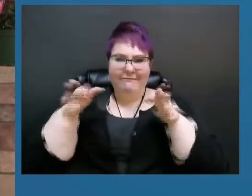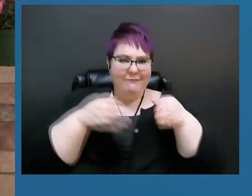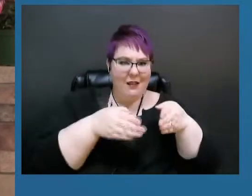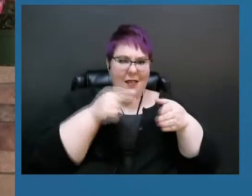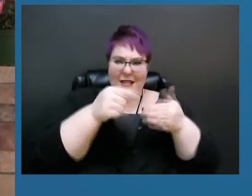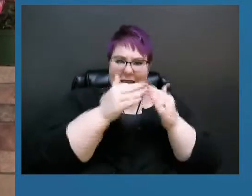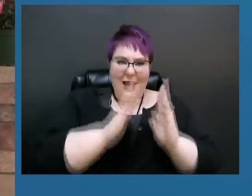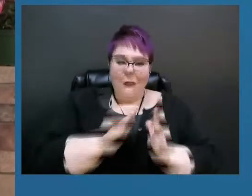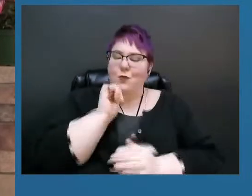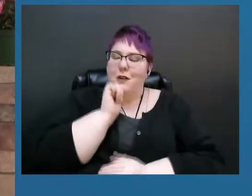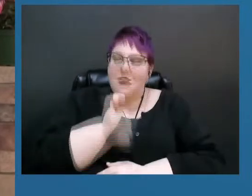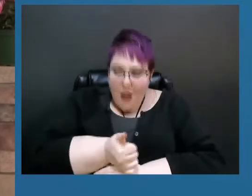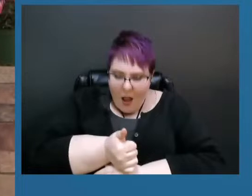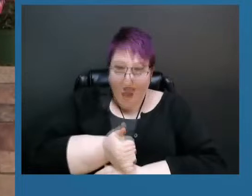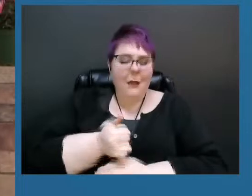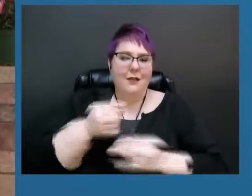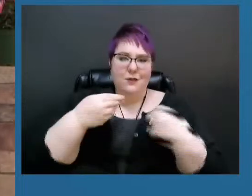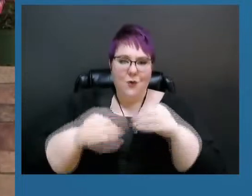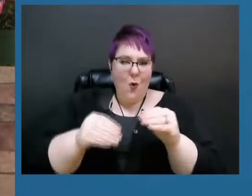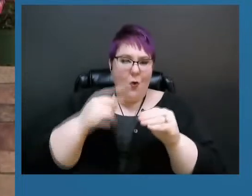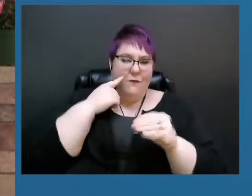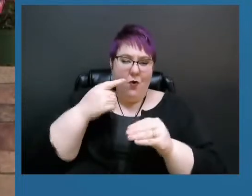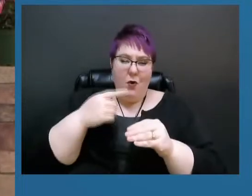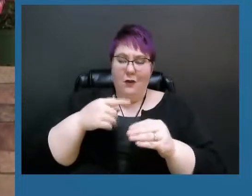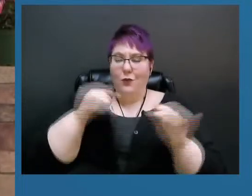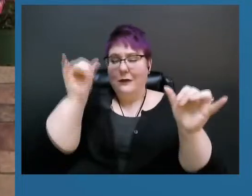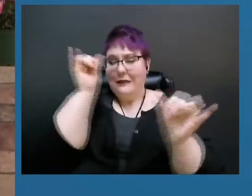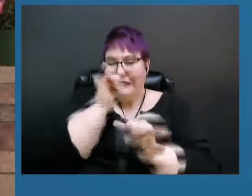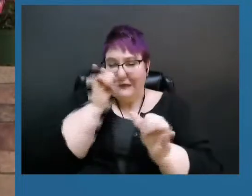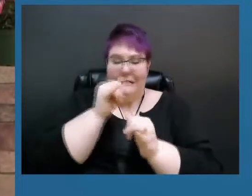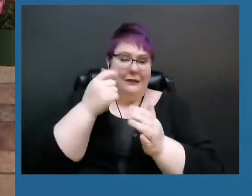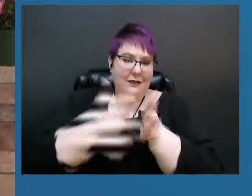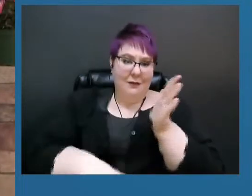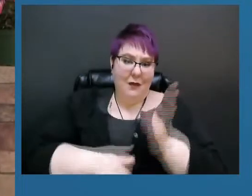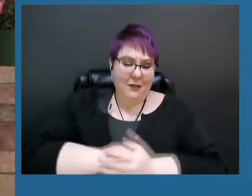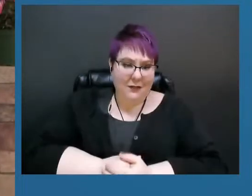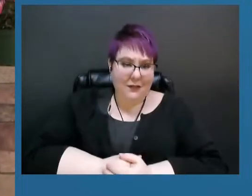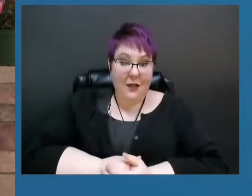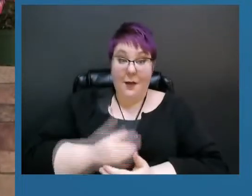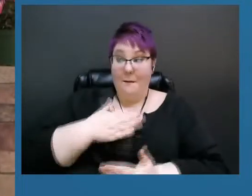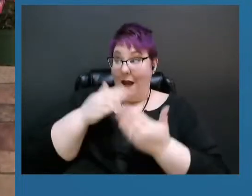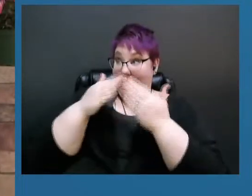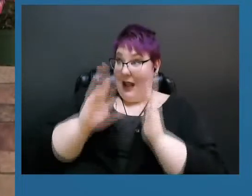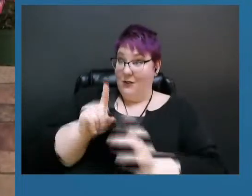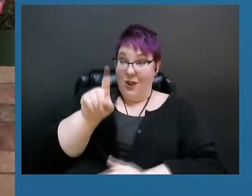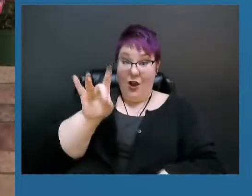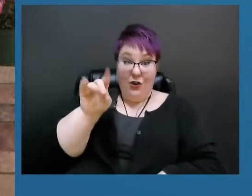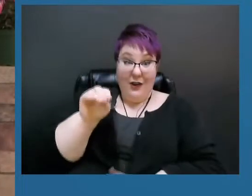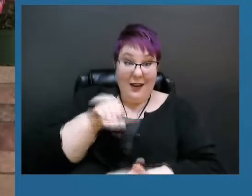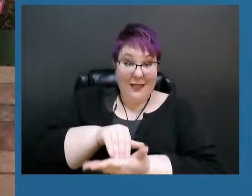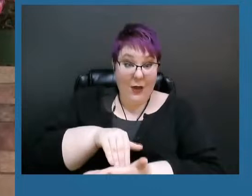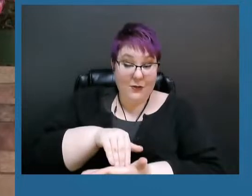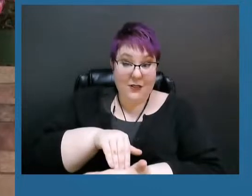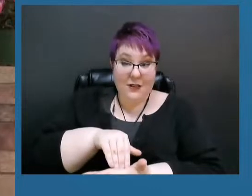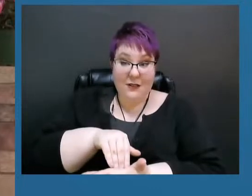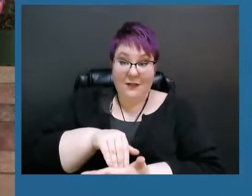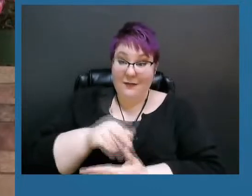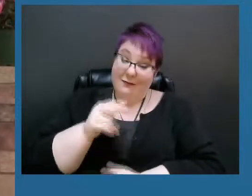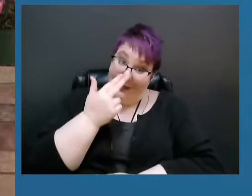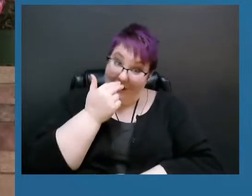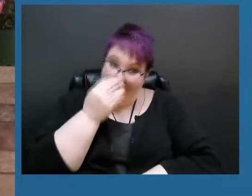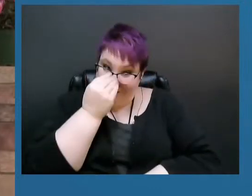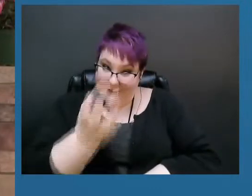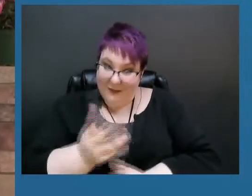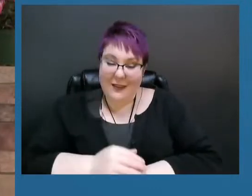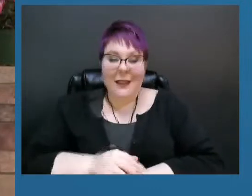being sold at such a ridiculous market value. You know, the house that I ended up getting in at $180,000, fun fact,